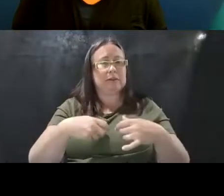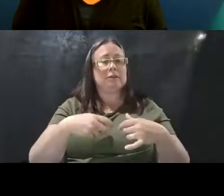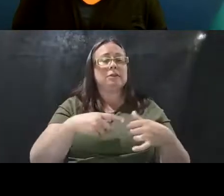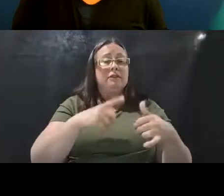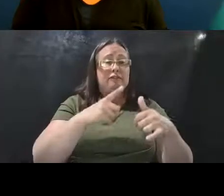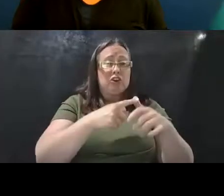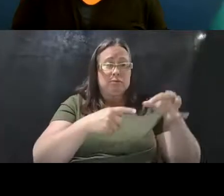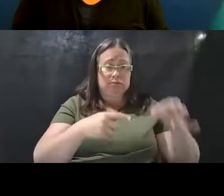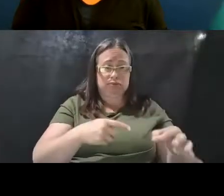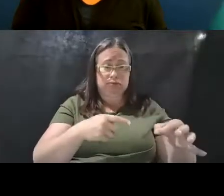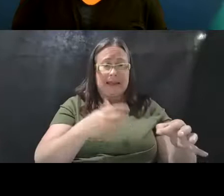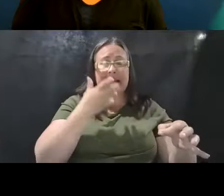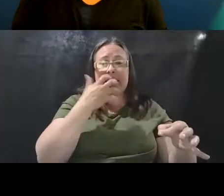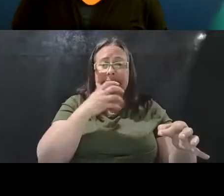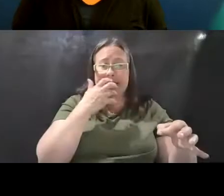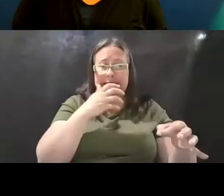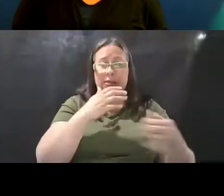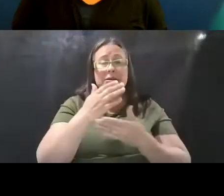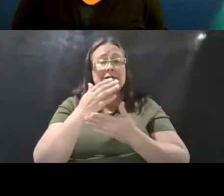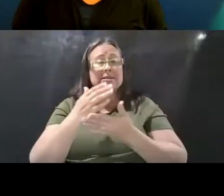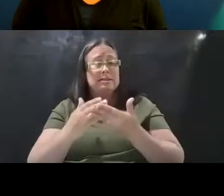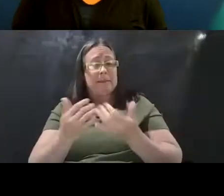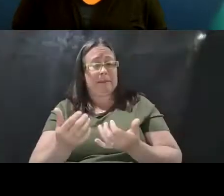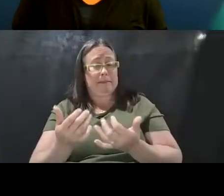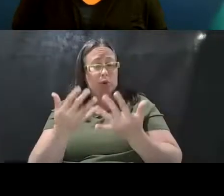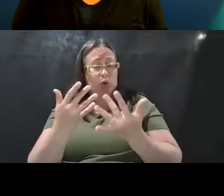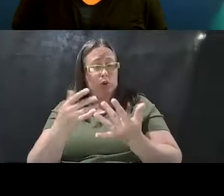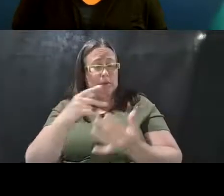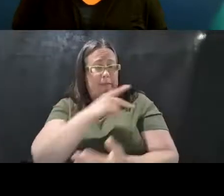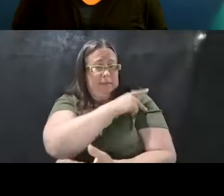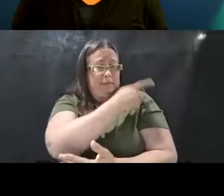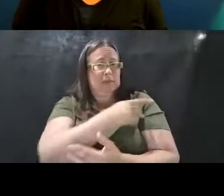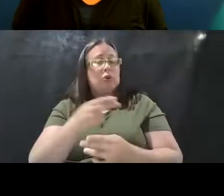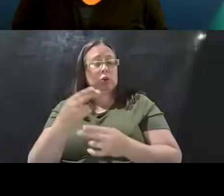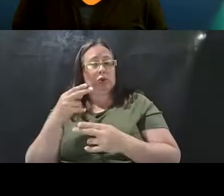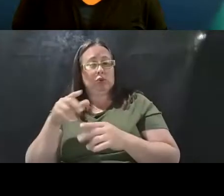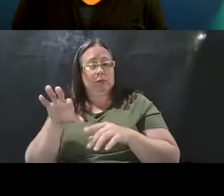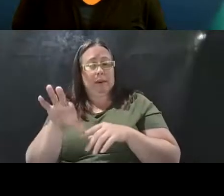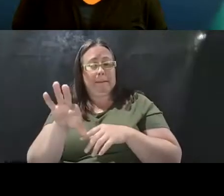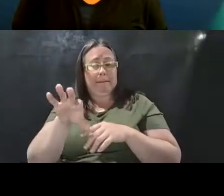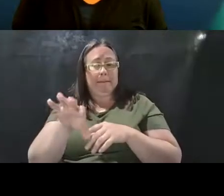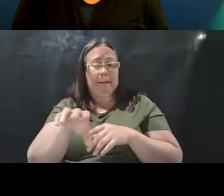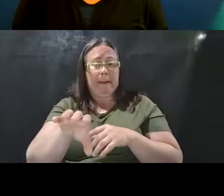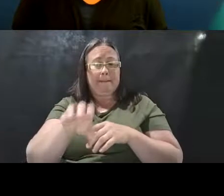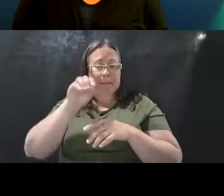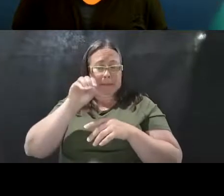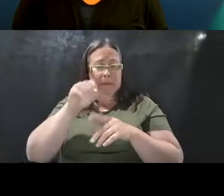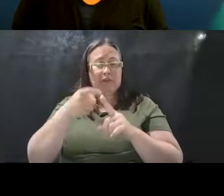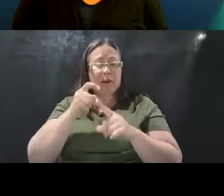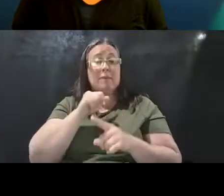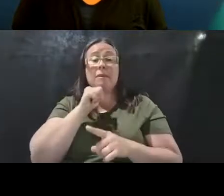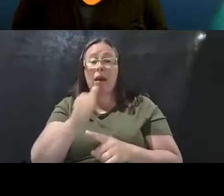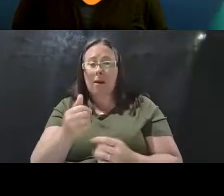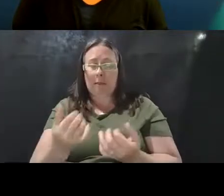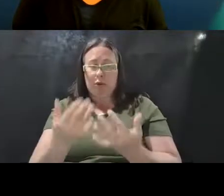heated. So with a burn patient, you take a biopsy from an unburned area of the skin, about